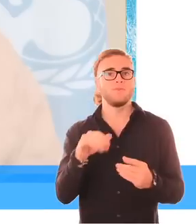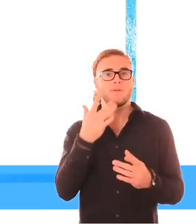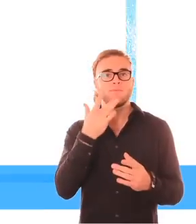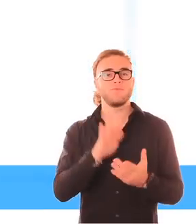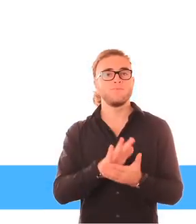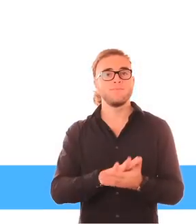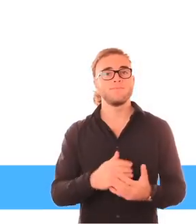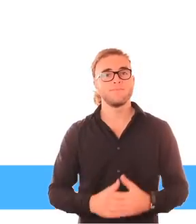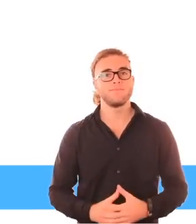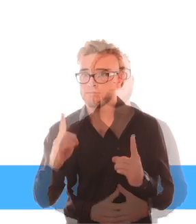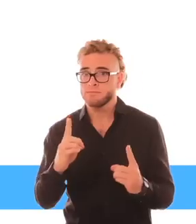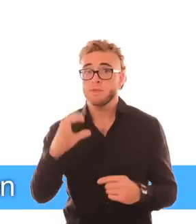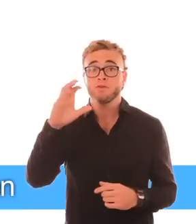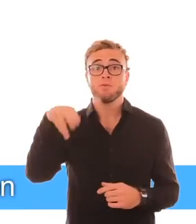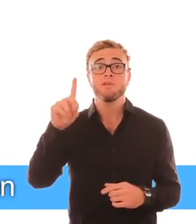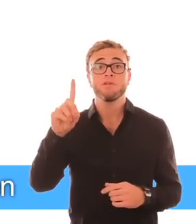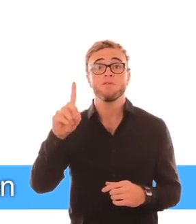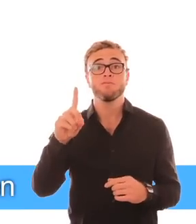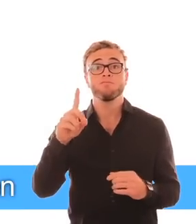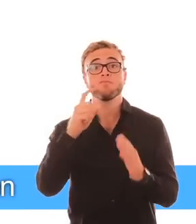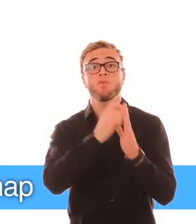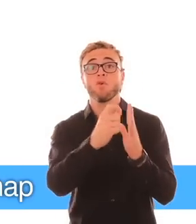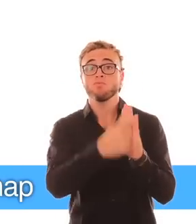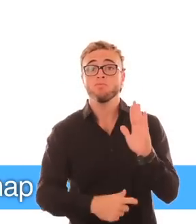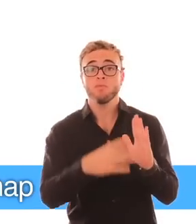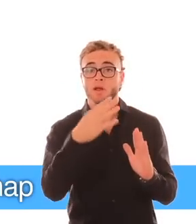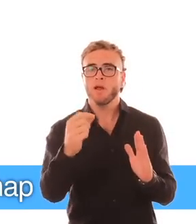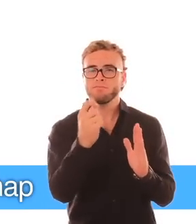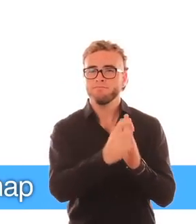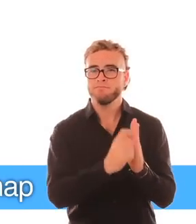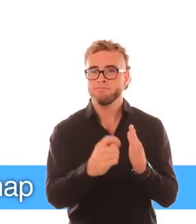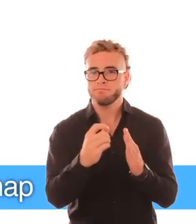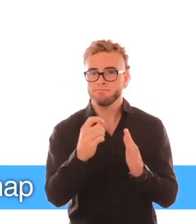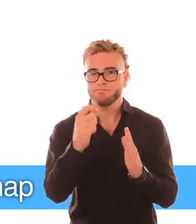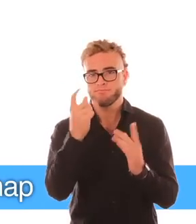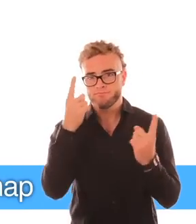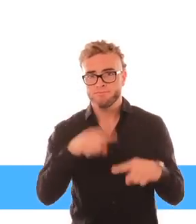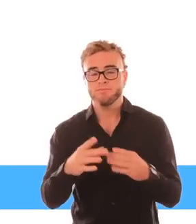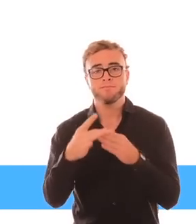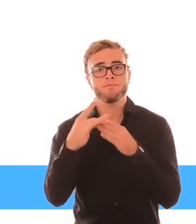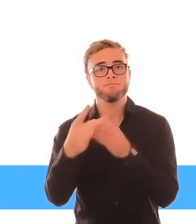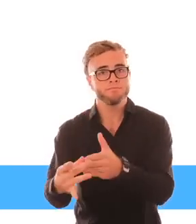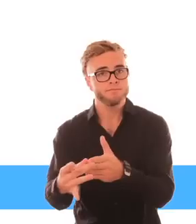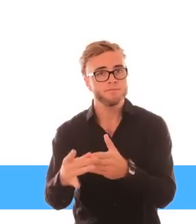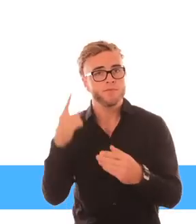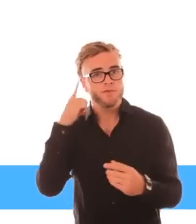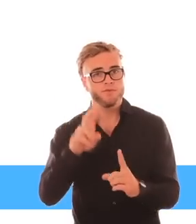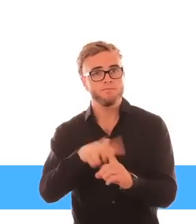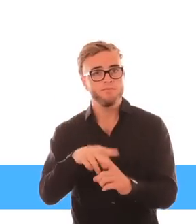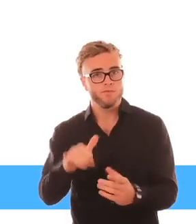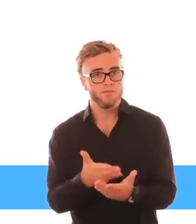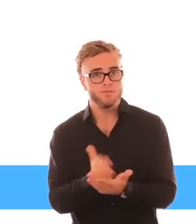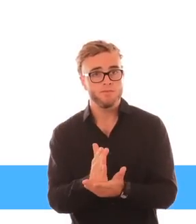schools. Most of the CRPD articles apply to children, and the convention itself serves as a roadmap for implementation of